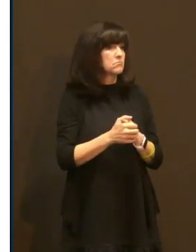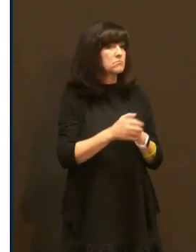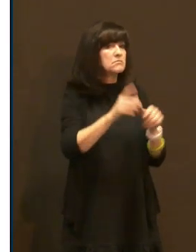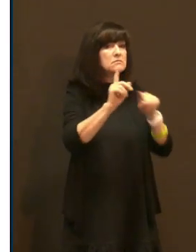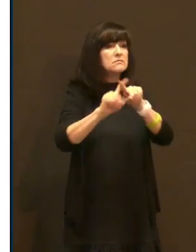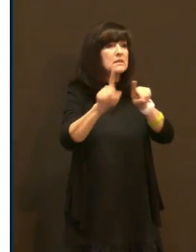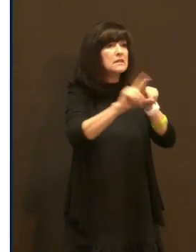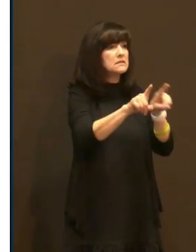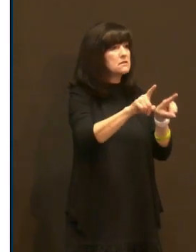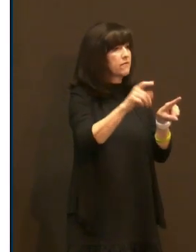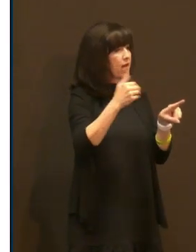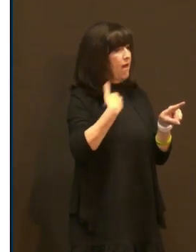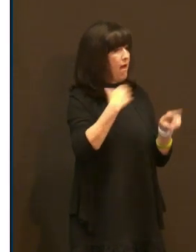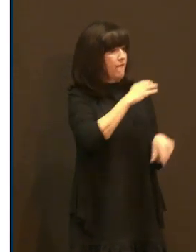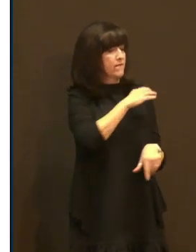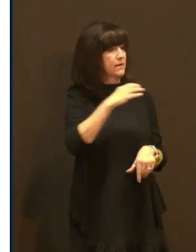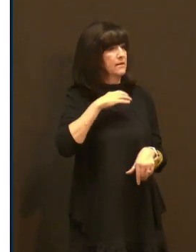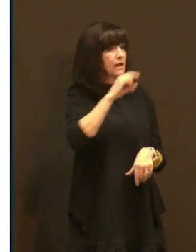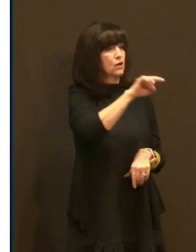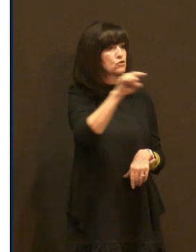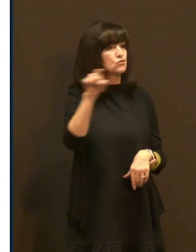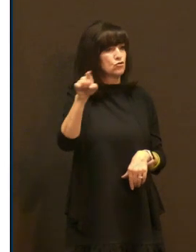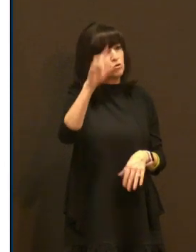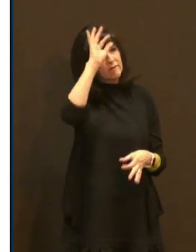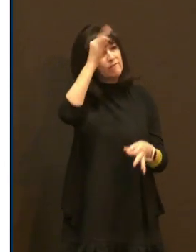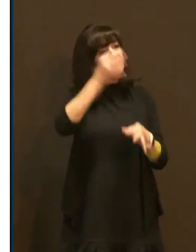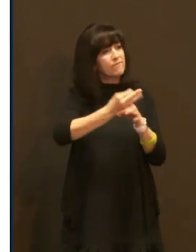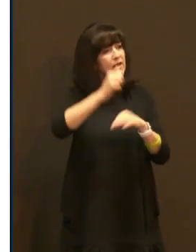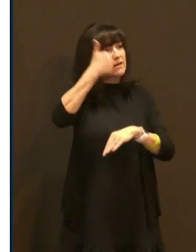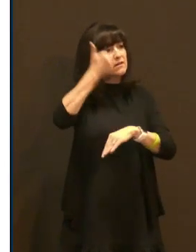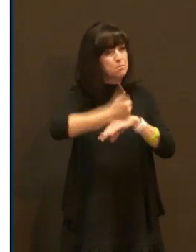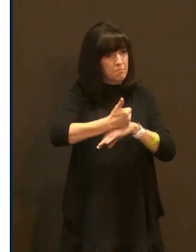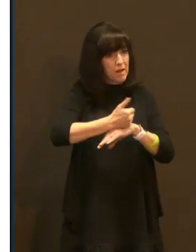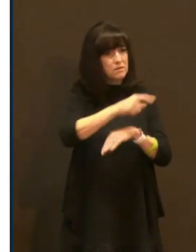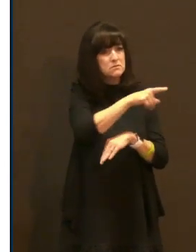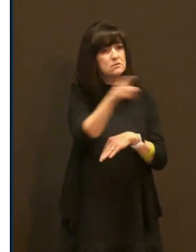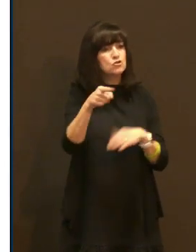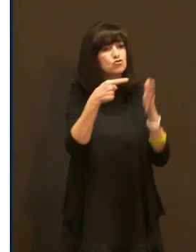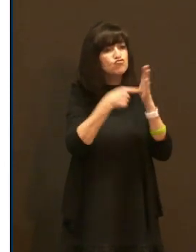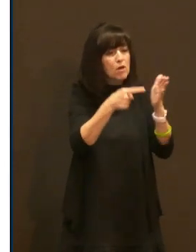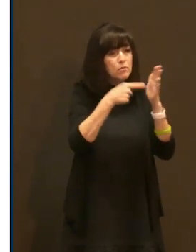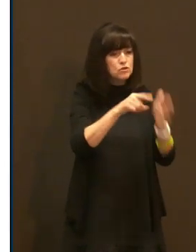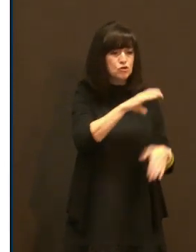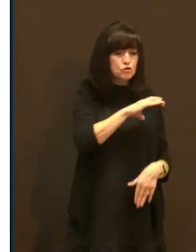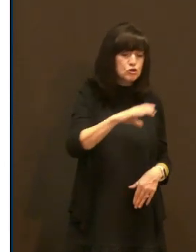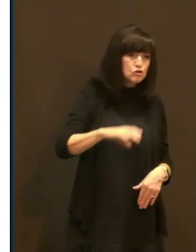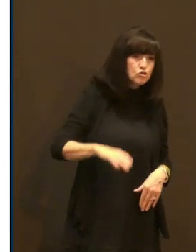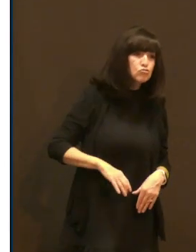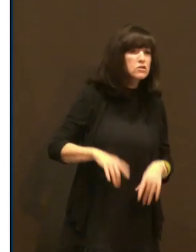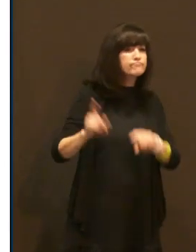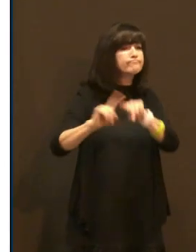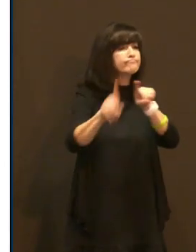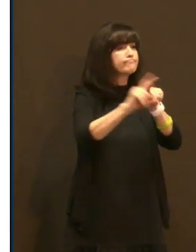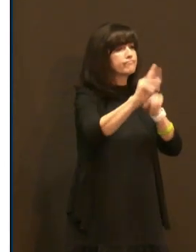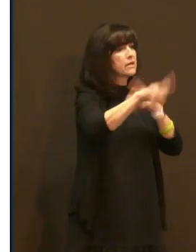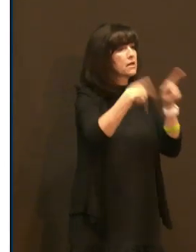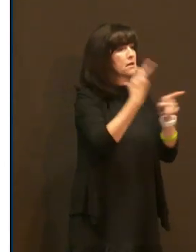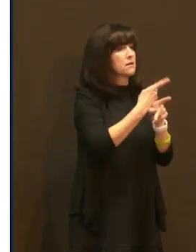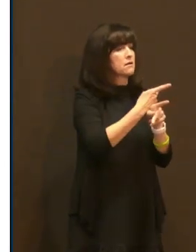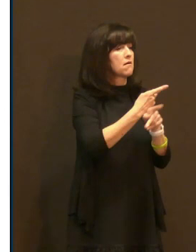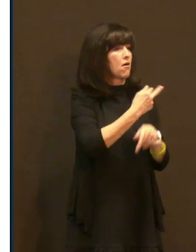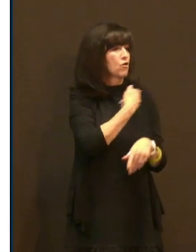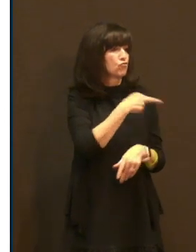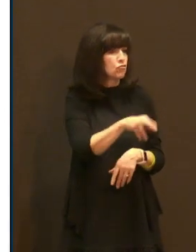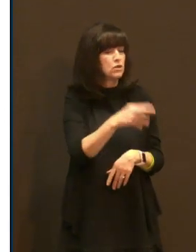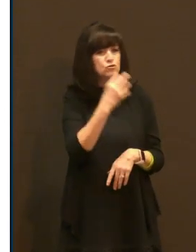faith-based partnerships that have representatives of Christian faith, Muslim faith,